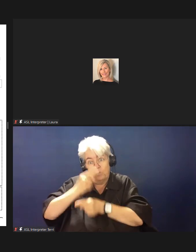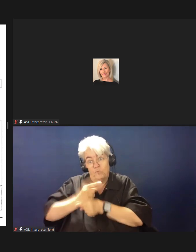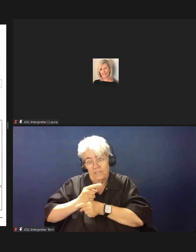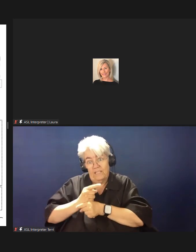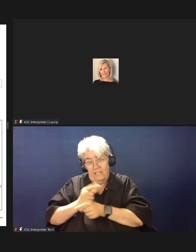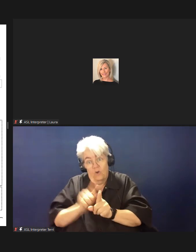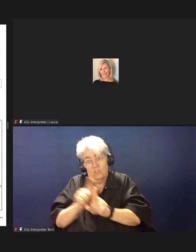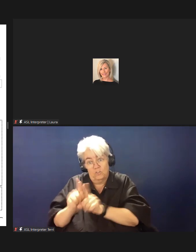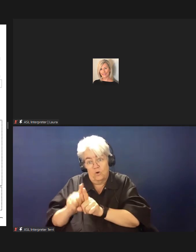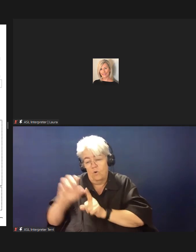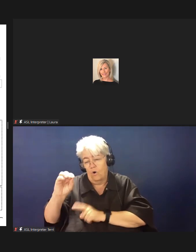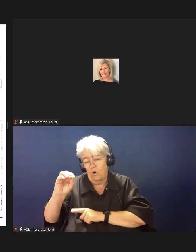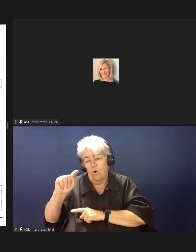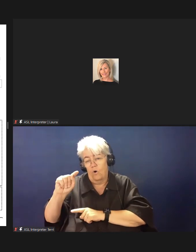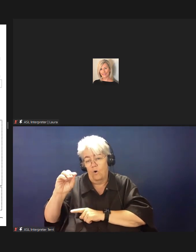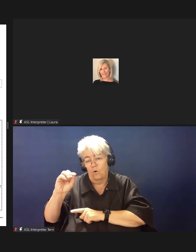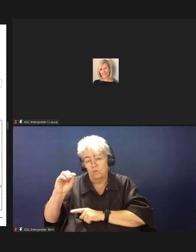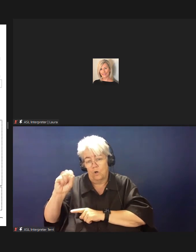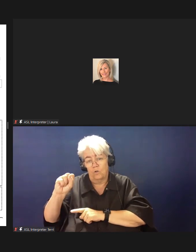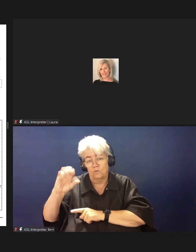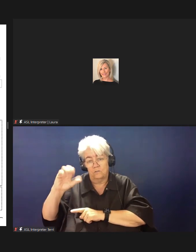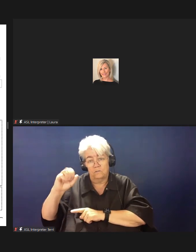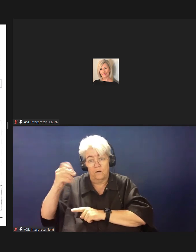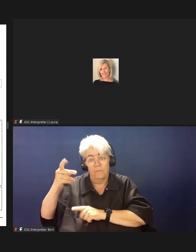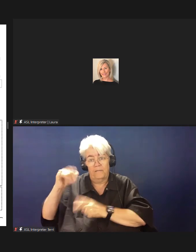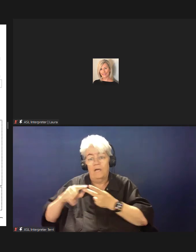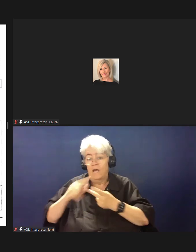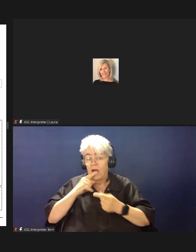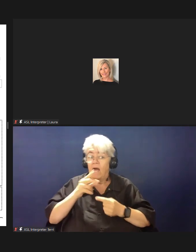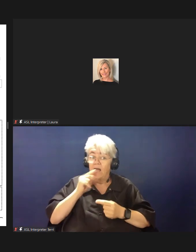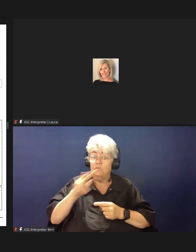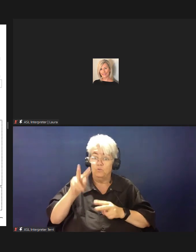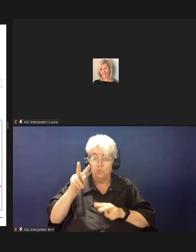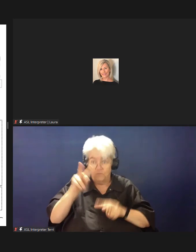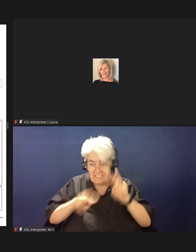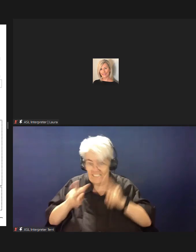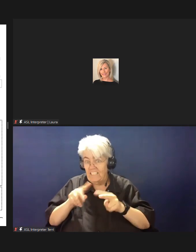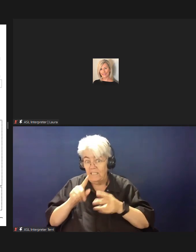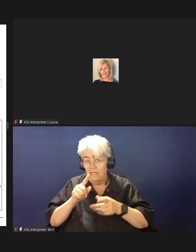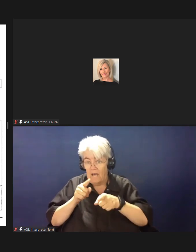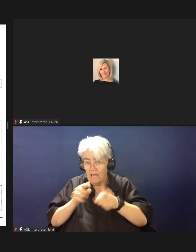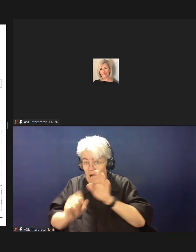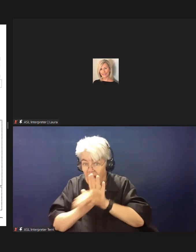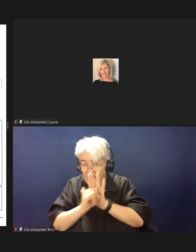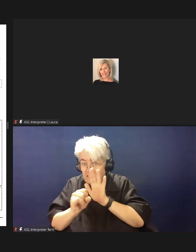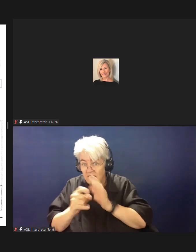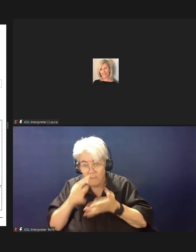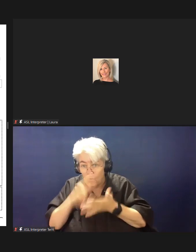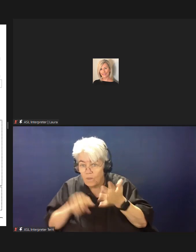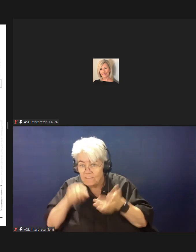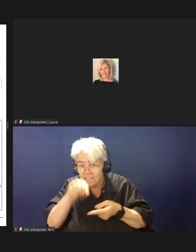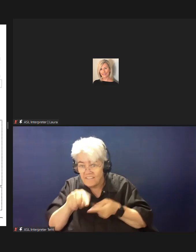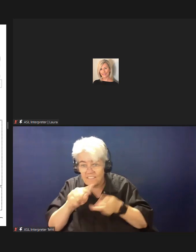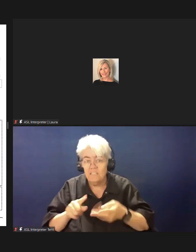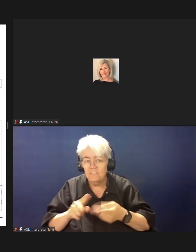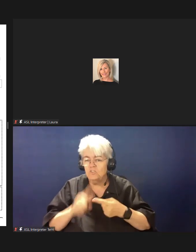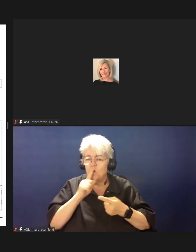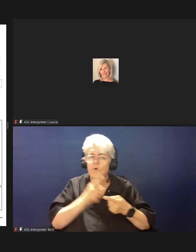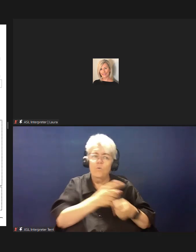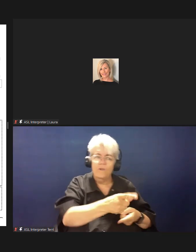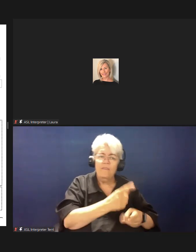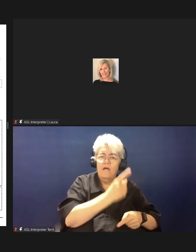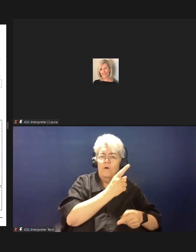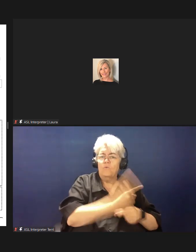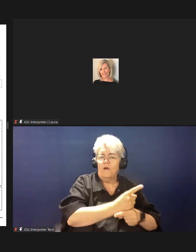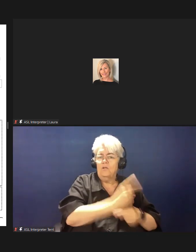able to identify the features you would be looking at. And so With lay screeners,